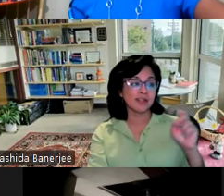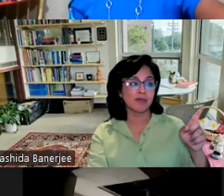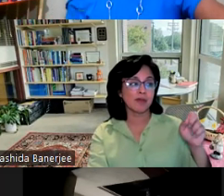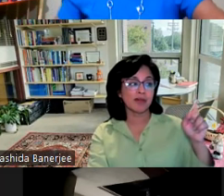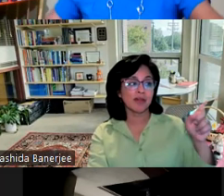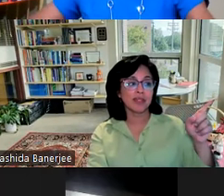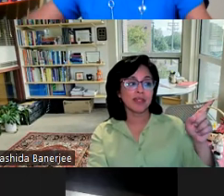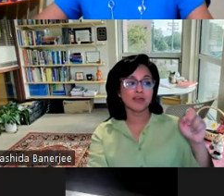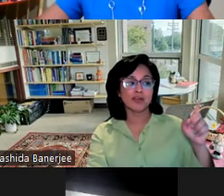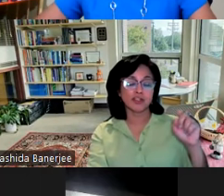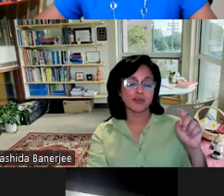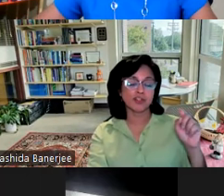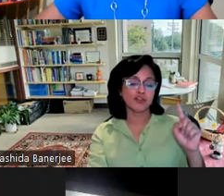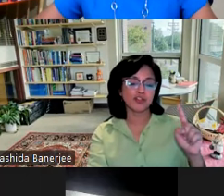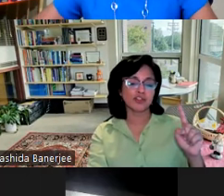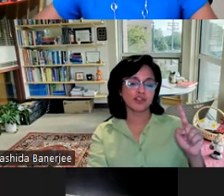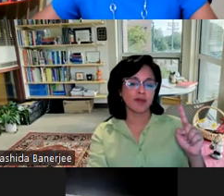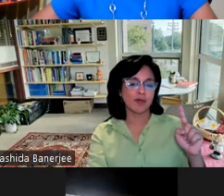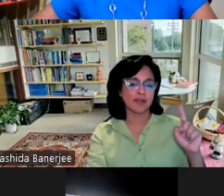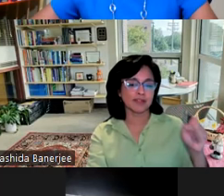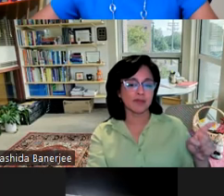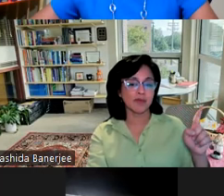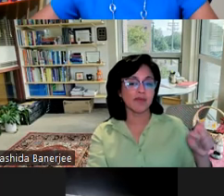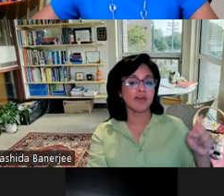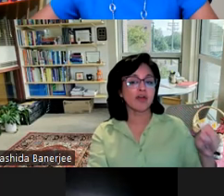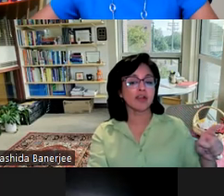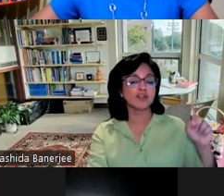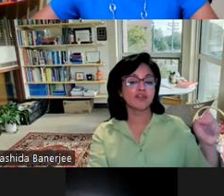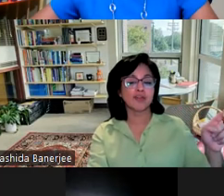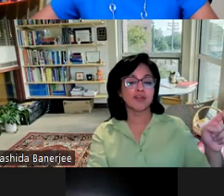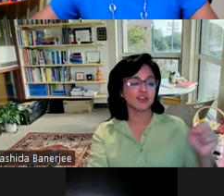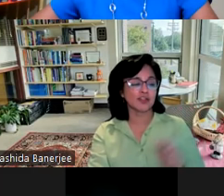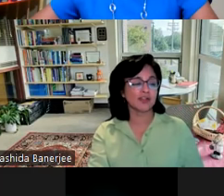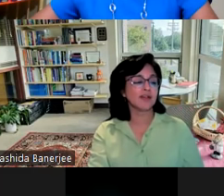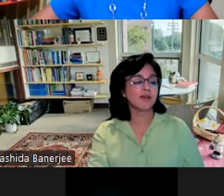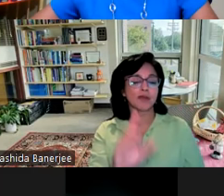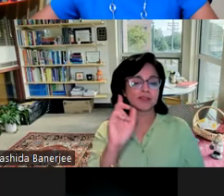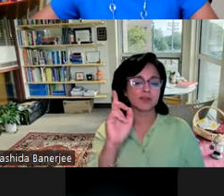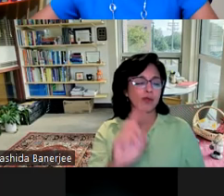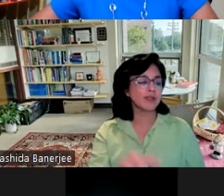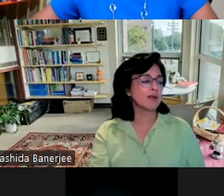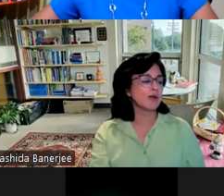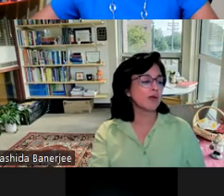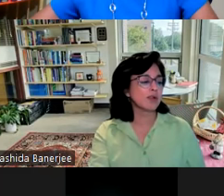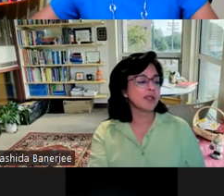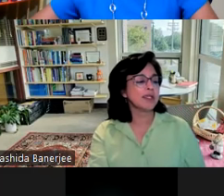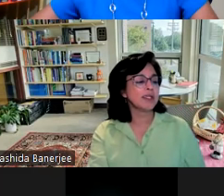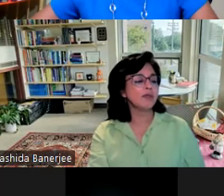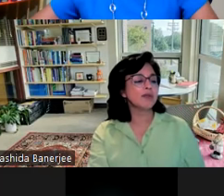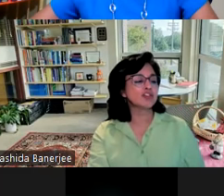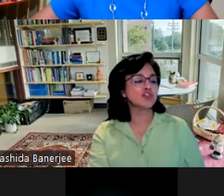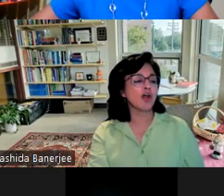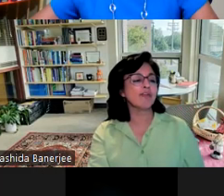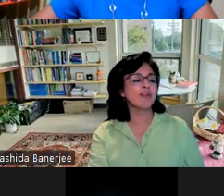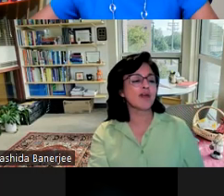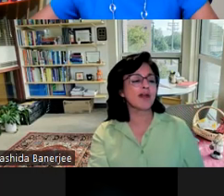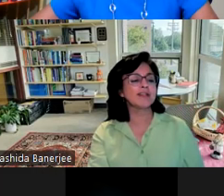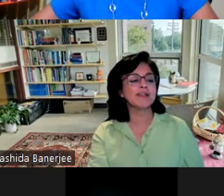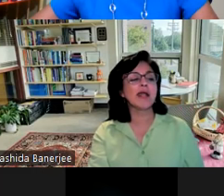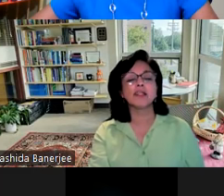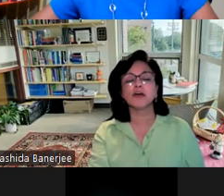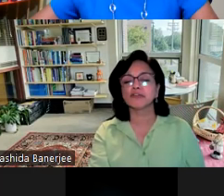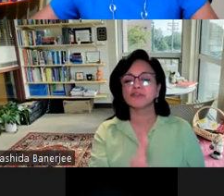See, remember, he could not do it 2-digit by 1-digit, but we have already gone into 3-digit because it's a 1-year goal. He will solve and